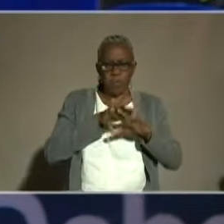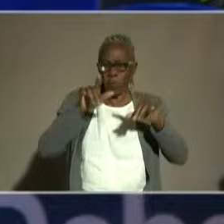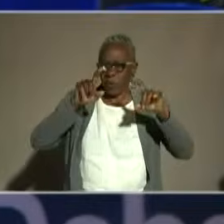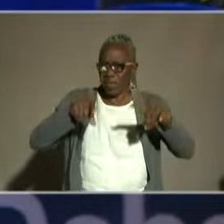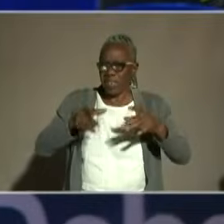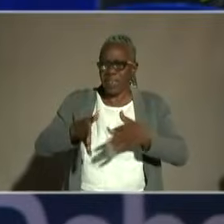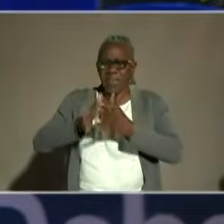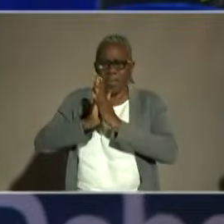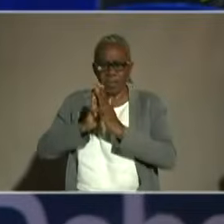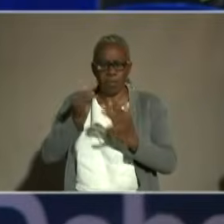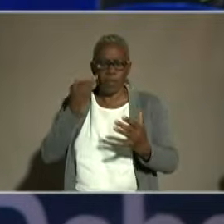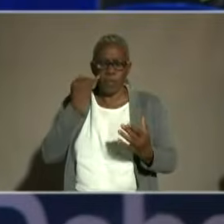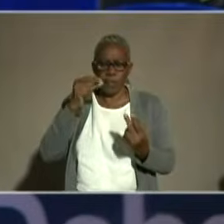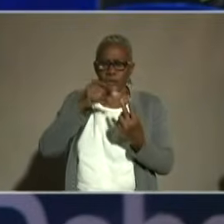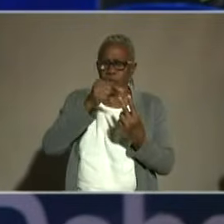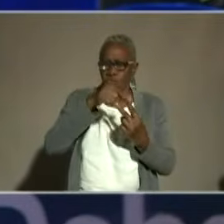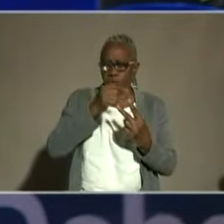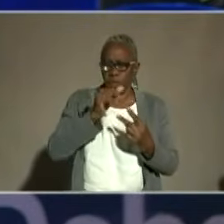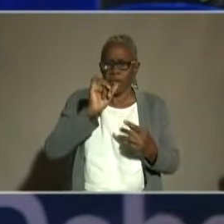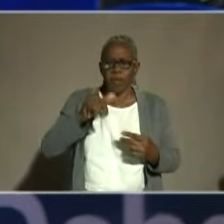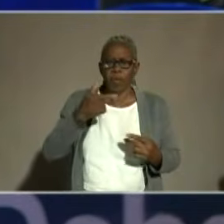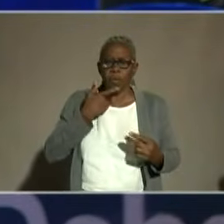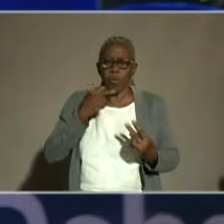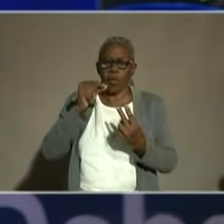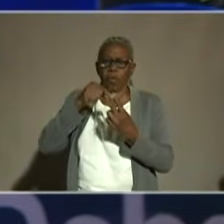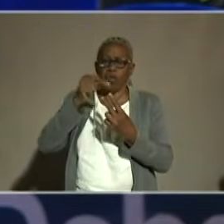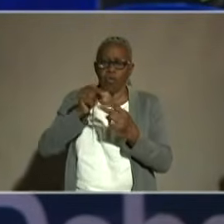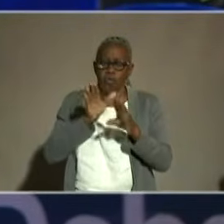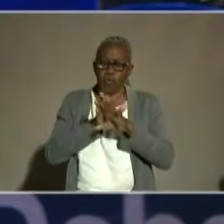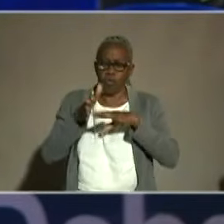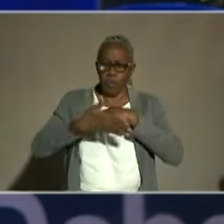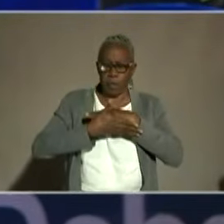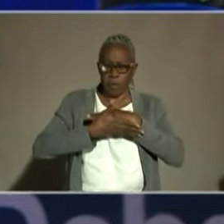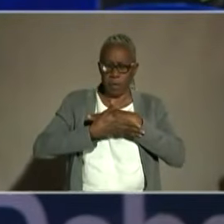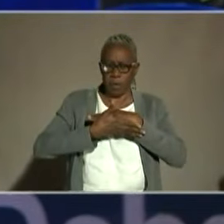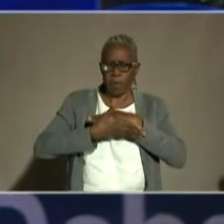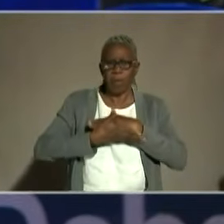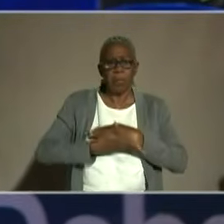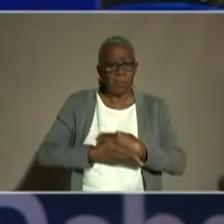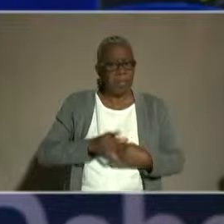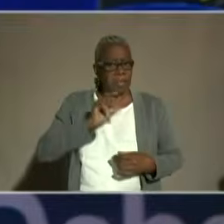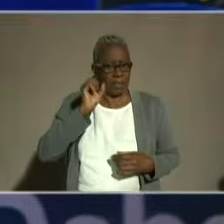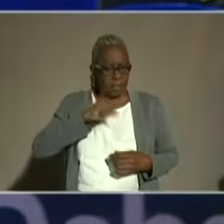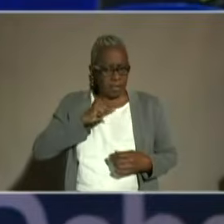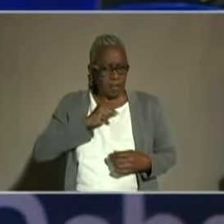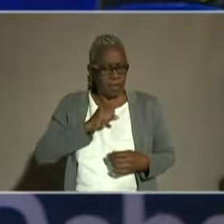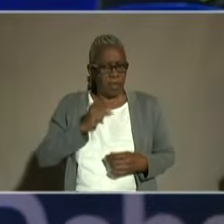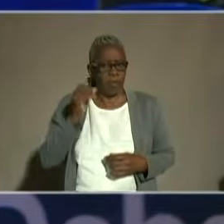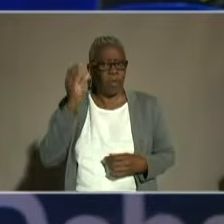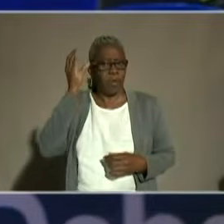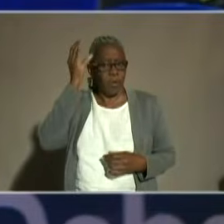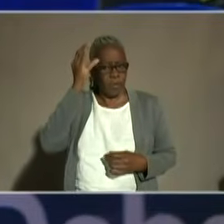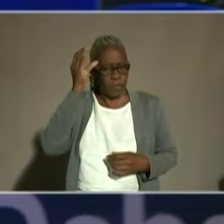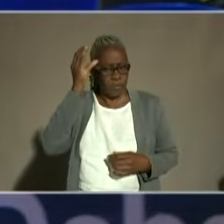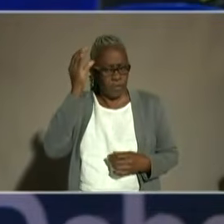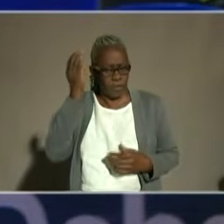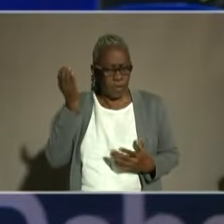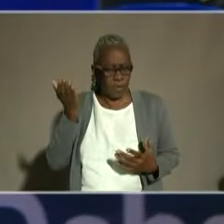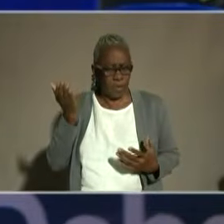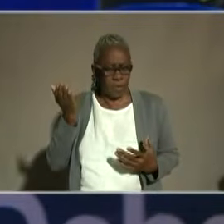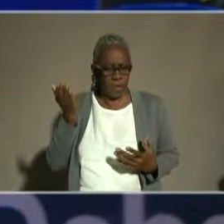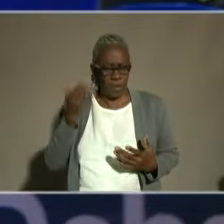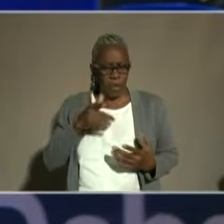should choose. And that's why we say we choose Jamaica. It is indeed of concern that it was not until